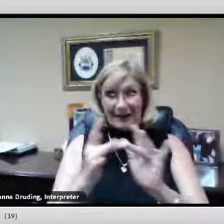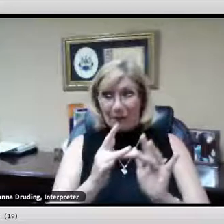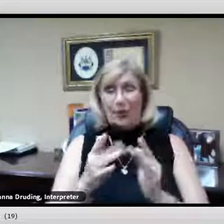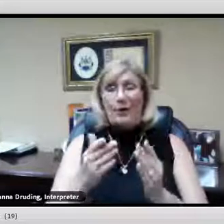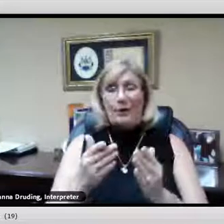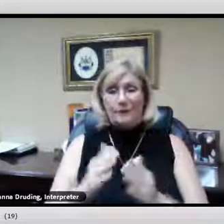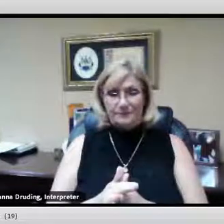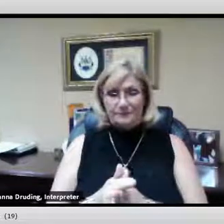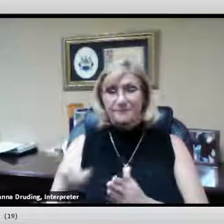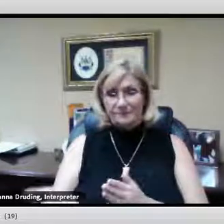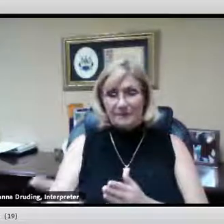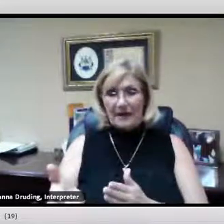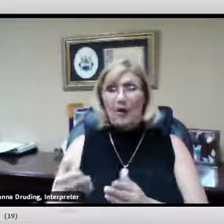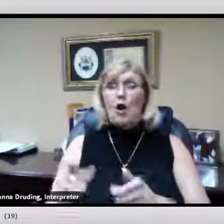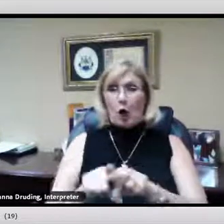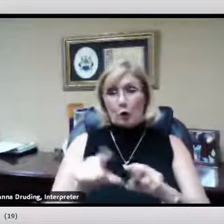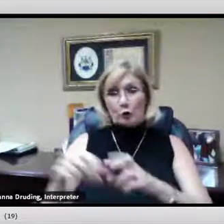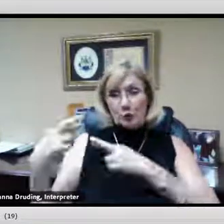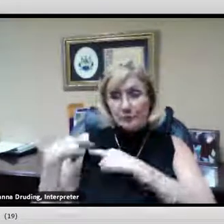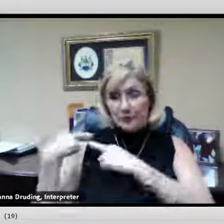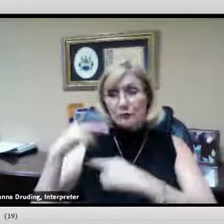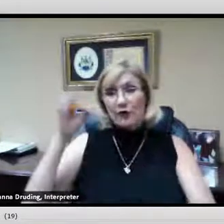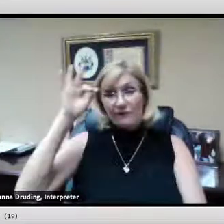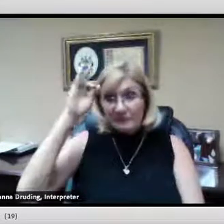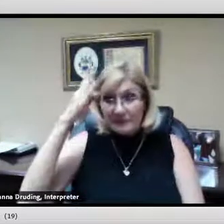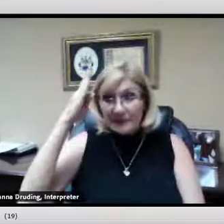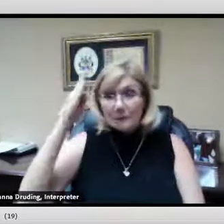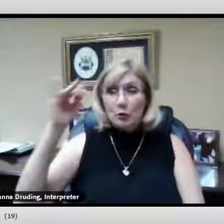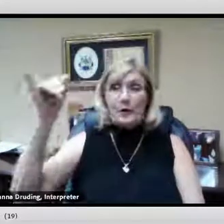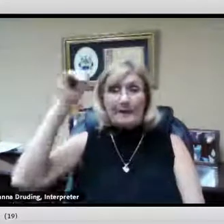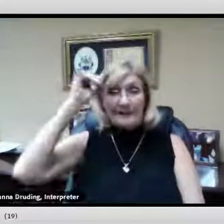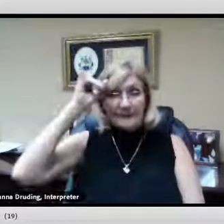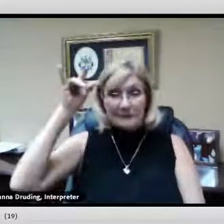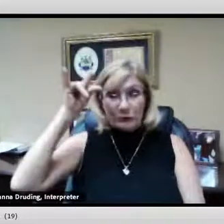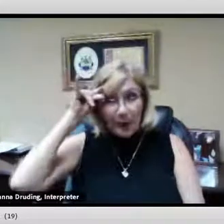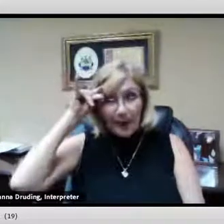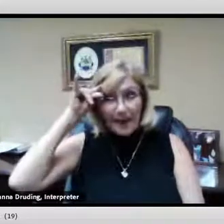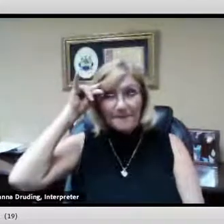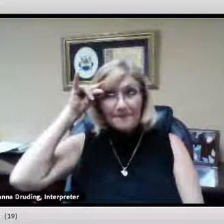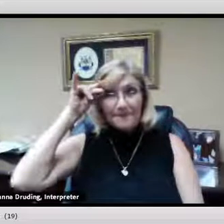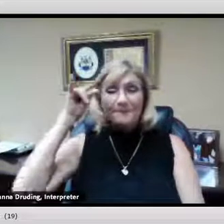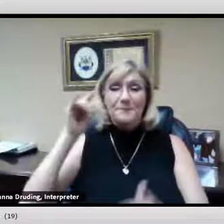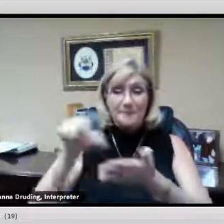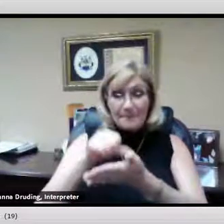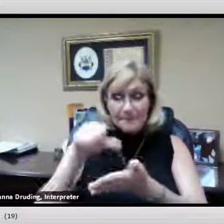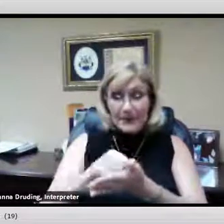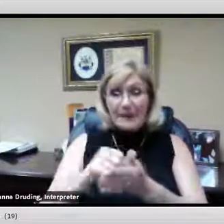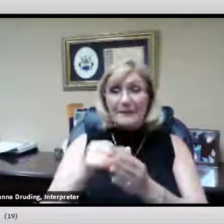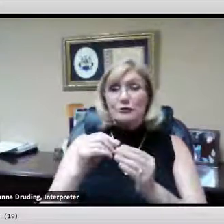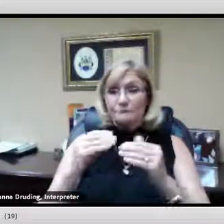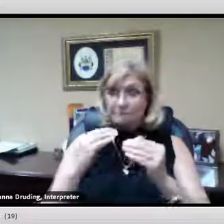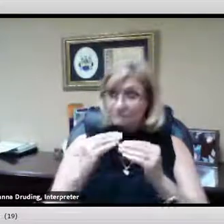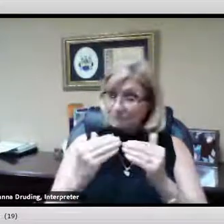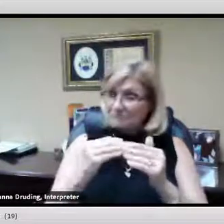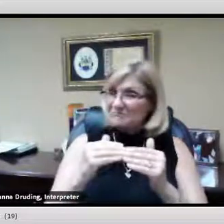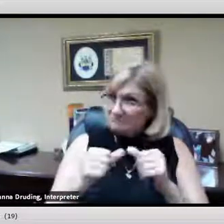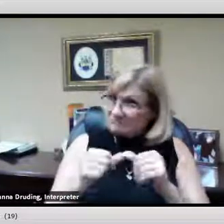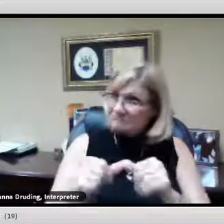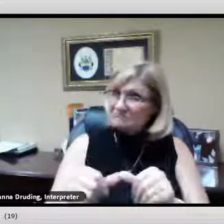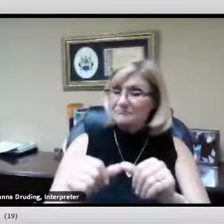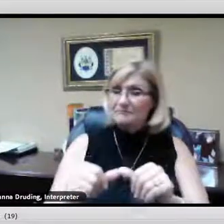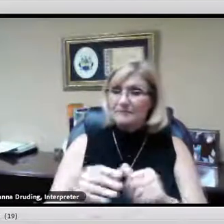librarian is responsible for our Facebook page. She has an Instagram page that she maintains. And